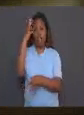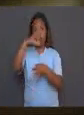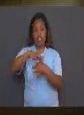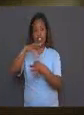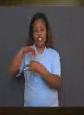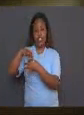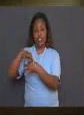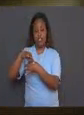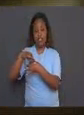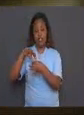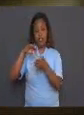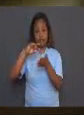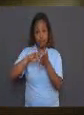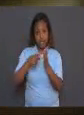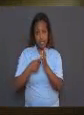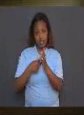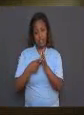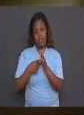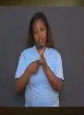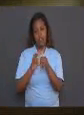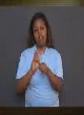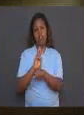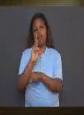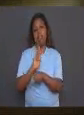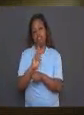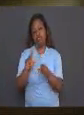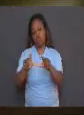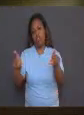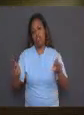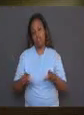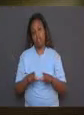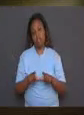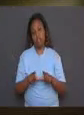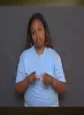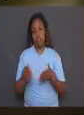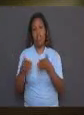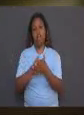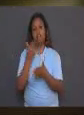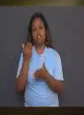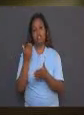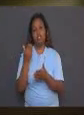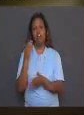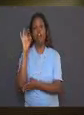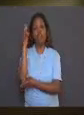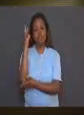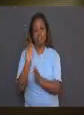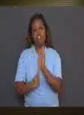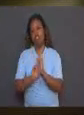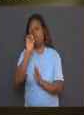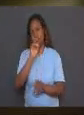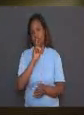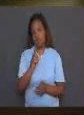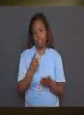Afforestation is the rehabilitation of land for new forest growth.